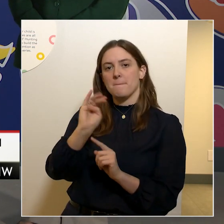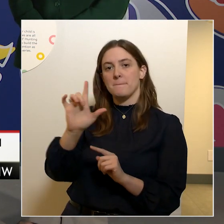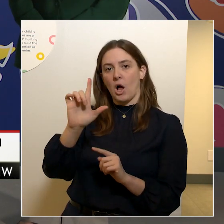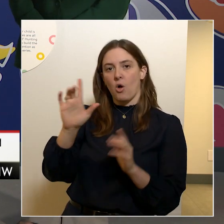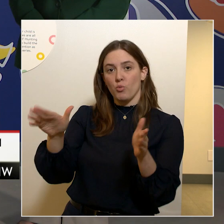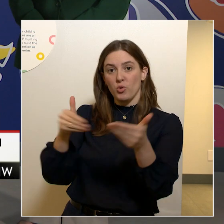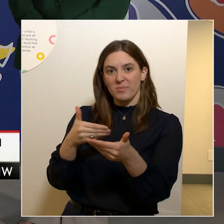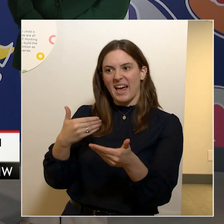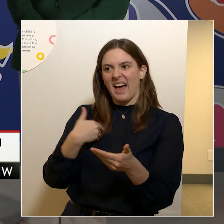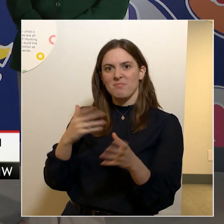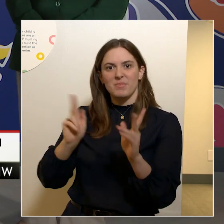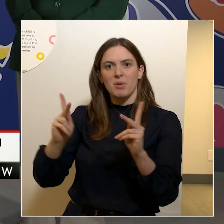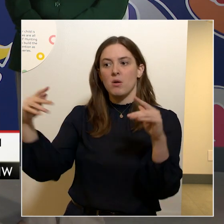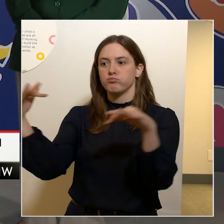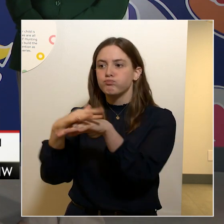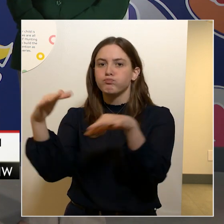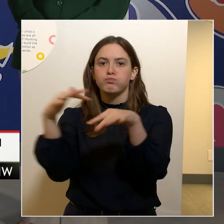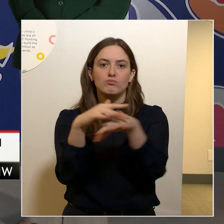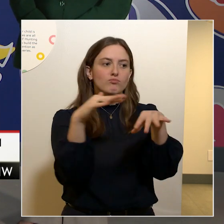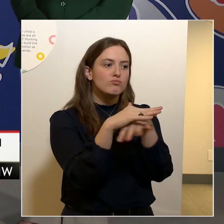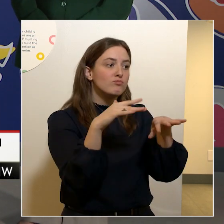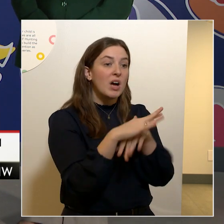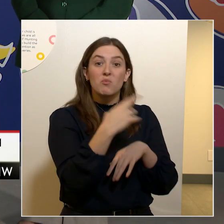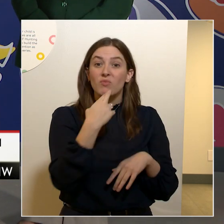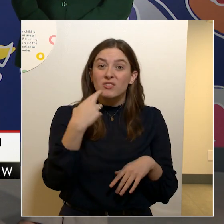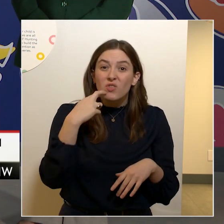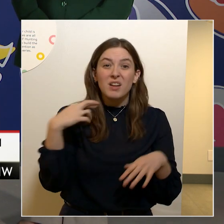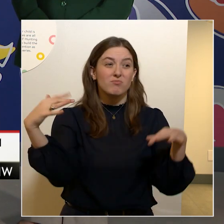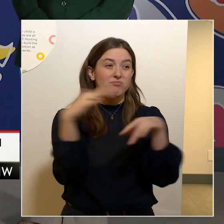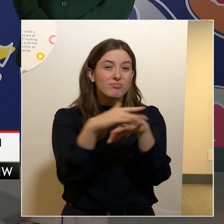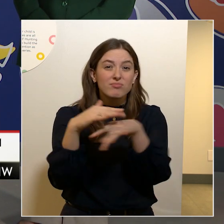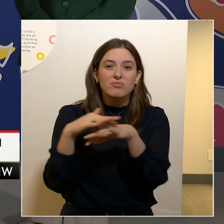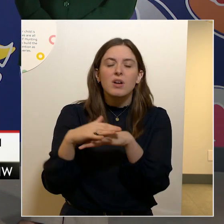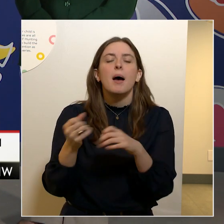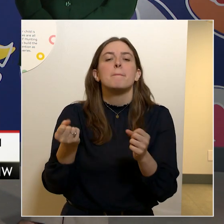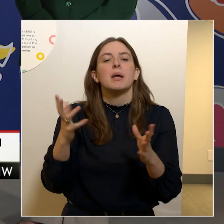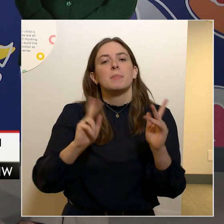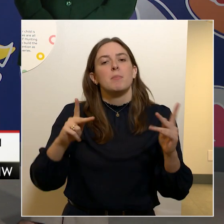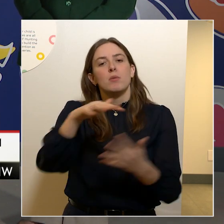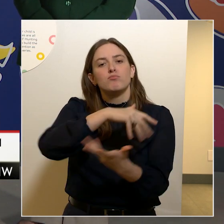restaurants. So we recognize that we want more